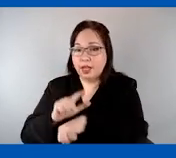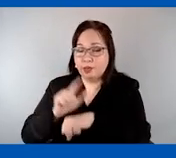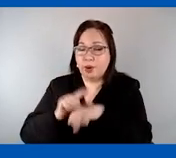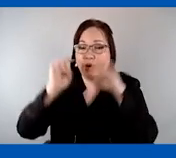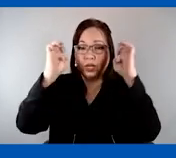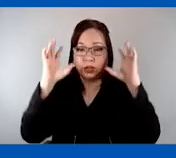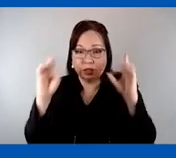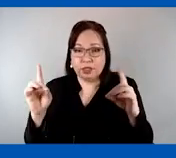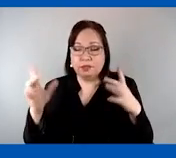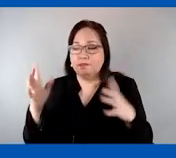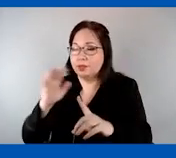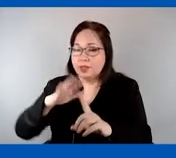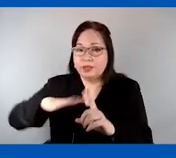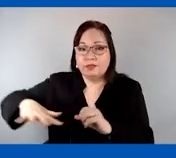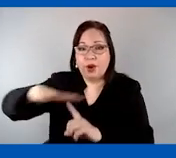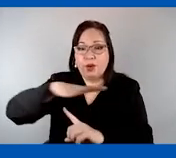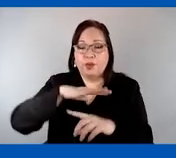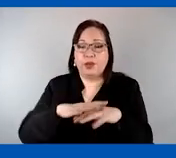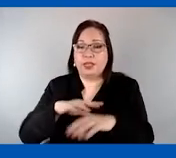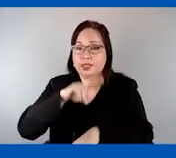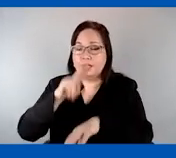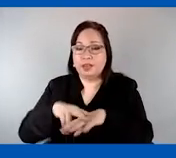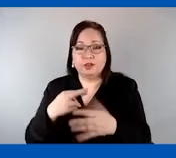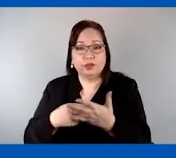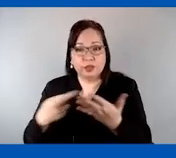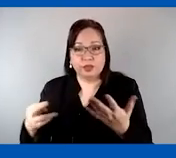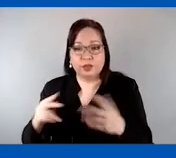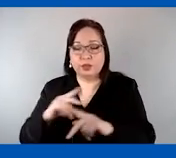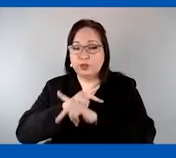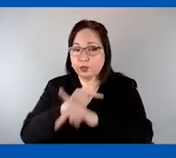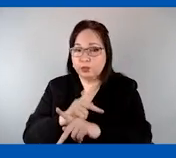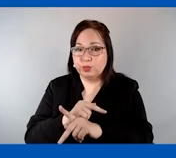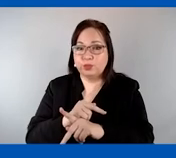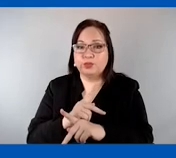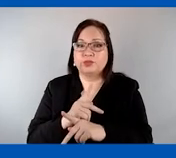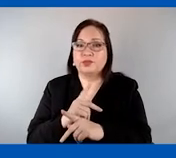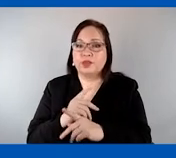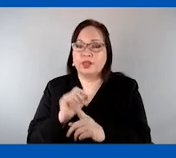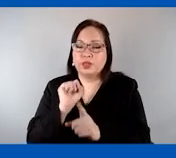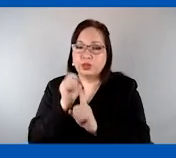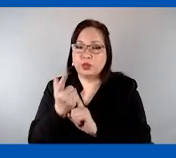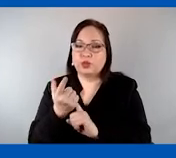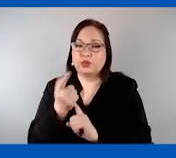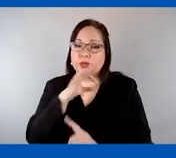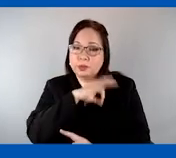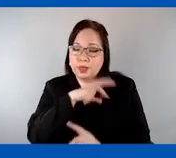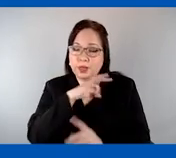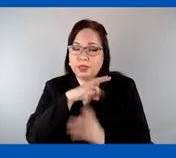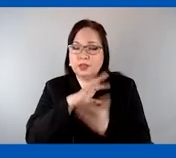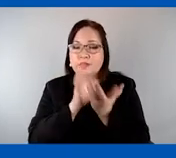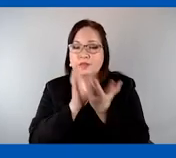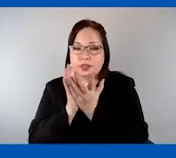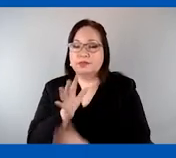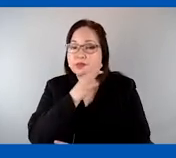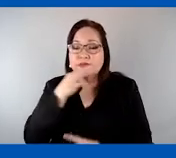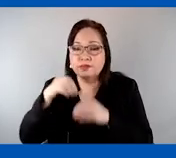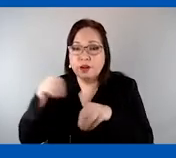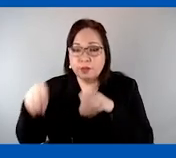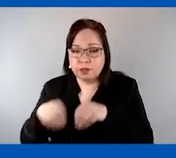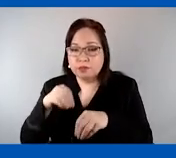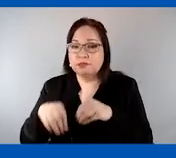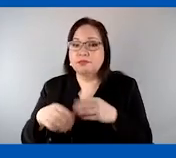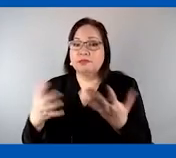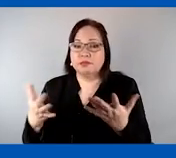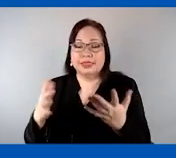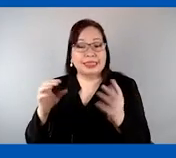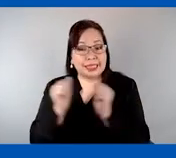environment, natural resource protection, social welfare, agriculture, and even the